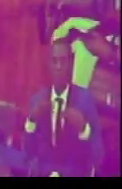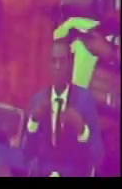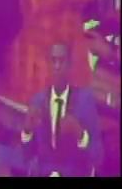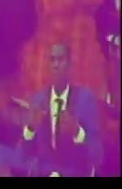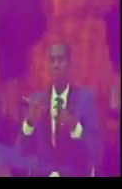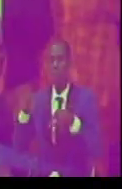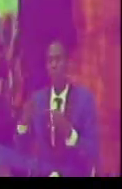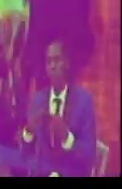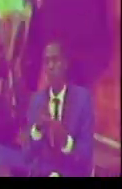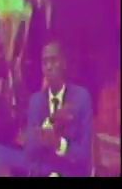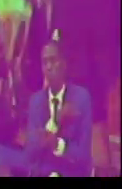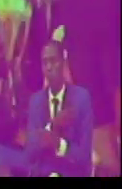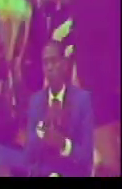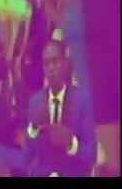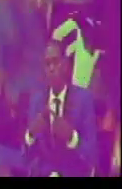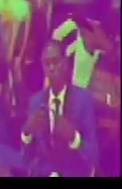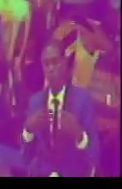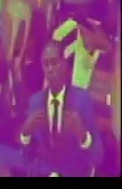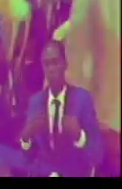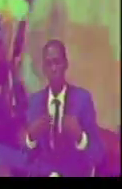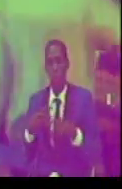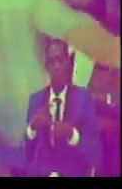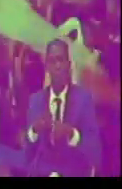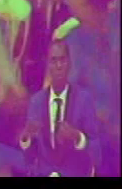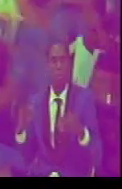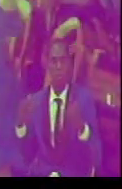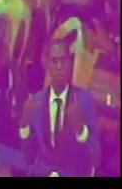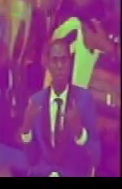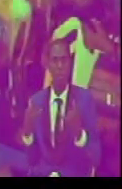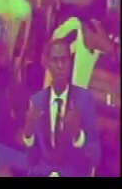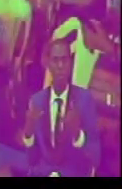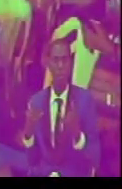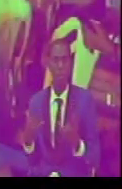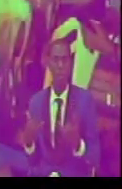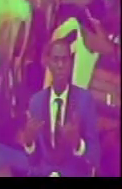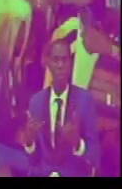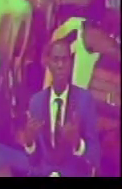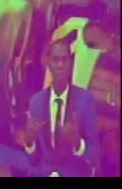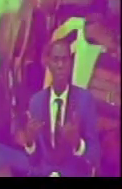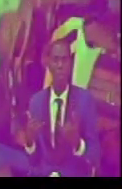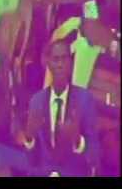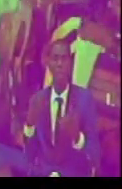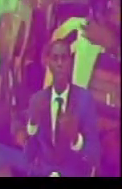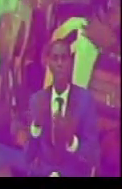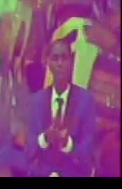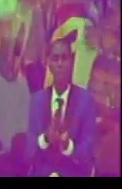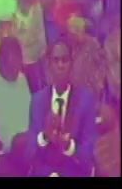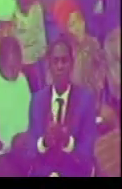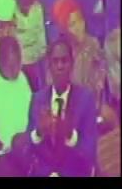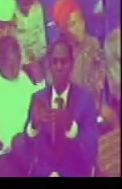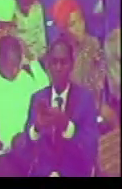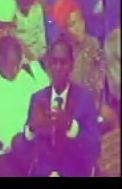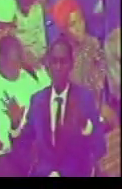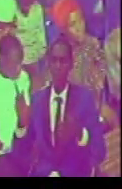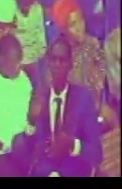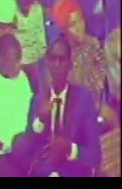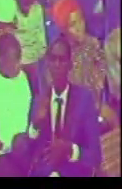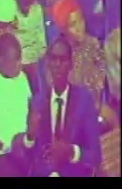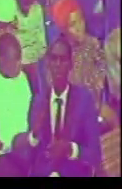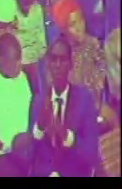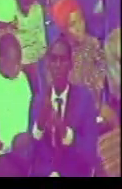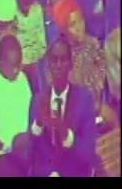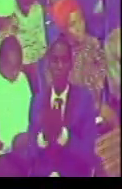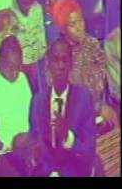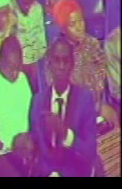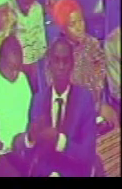healing, although I've gone to the hospital to complain. But right there in the hospital, as I got my healing, the